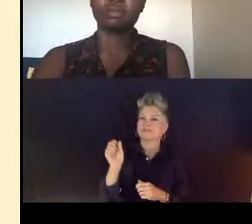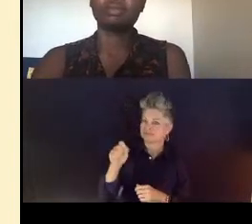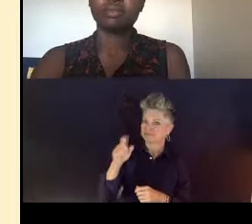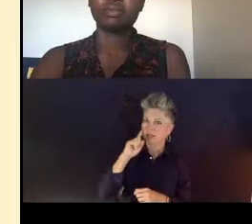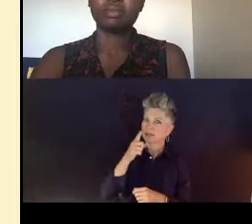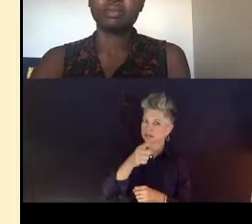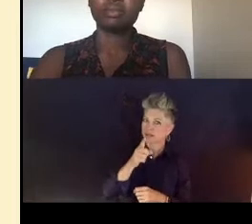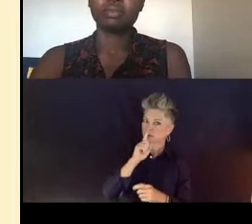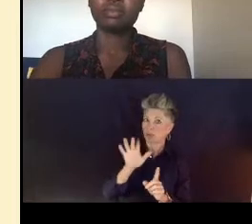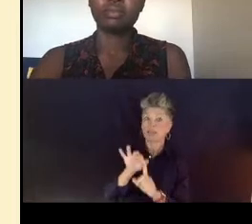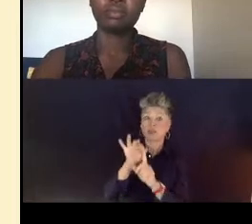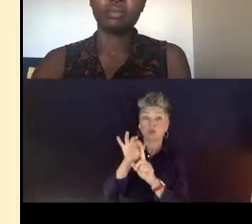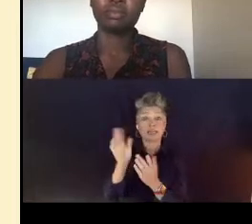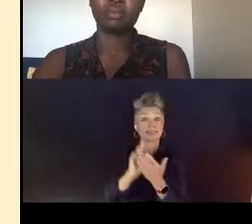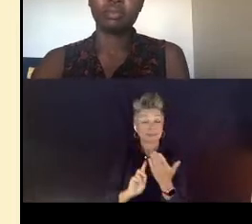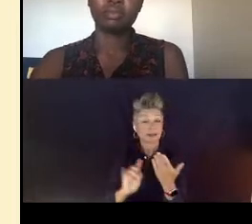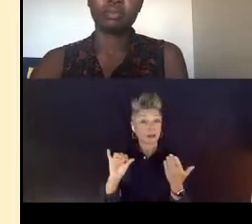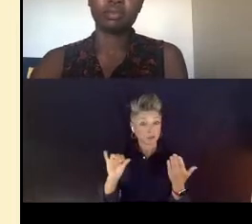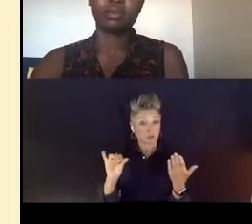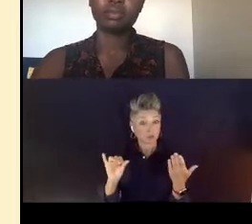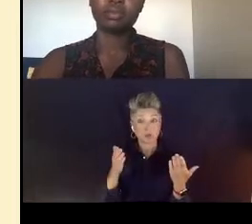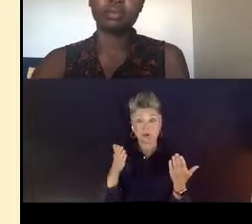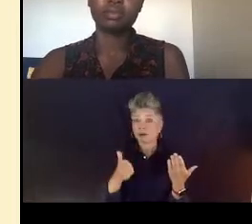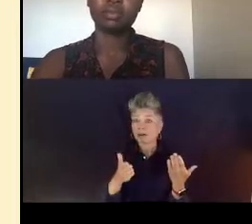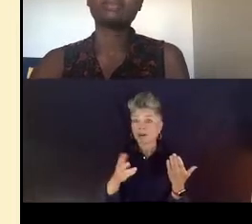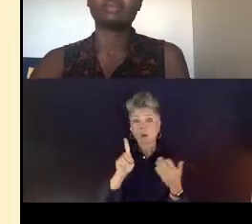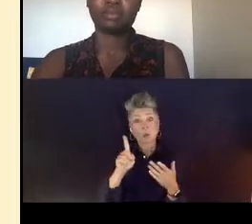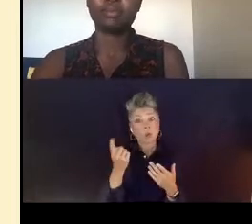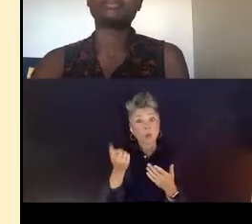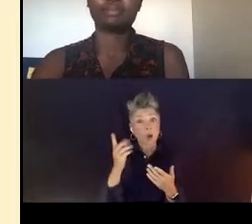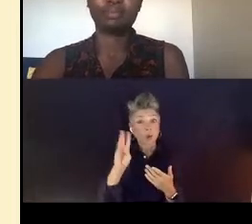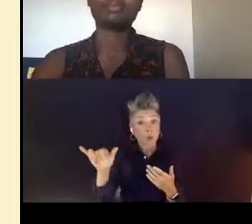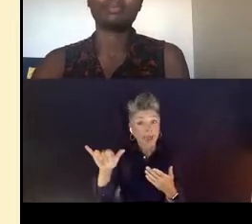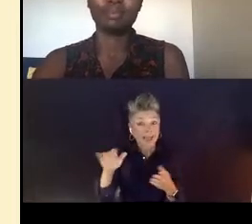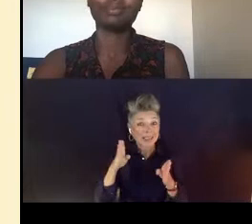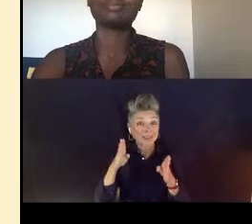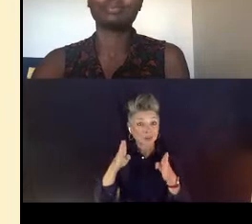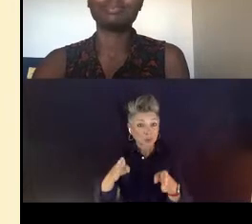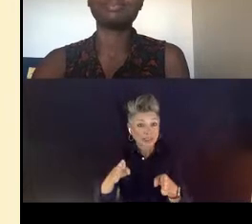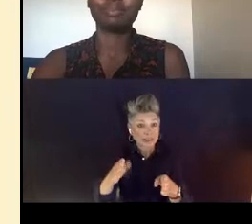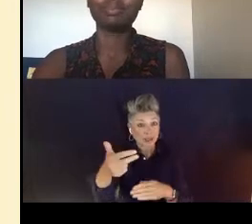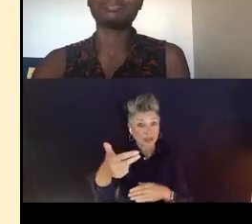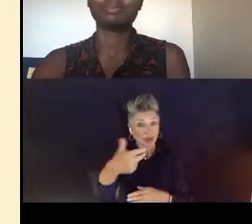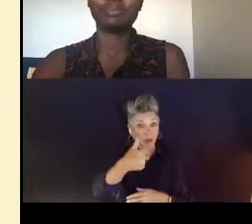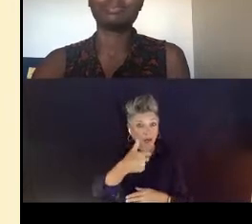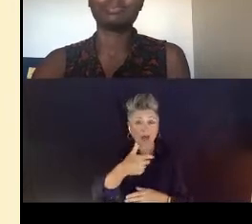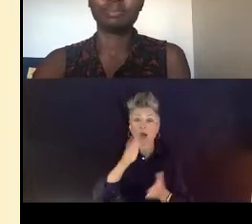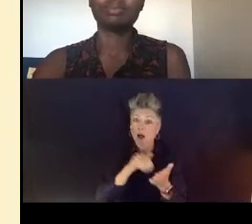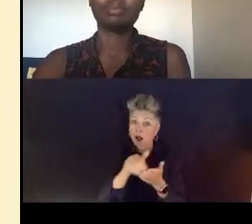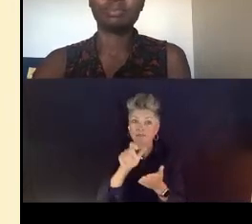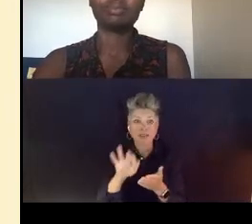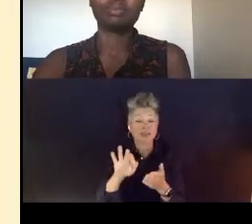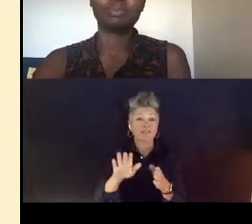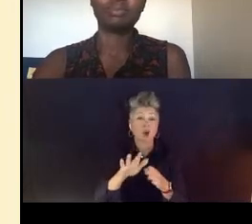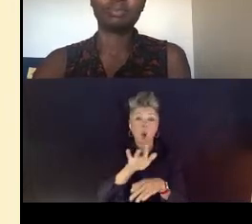unique design because it's a one-way street. So, you know, a lot of times when the streets are wide open, you always have